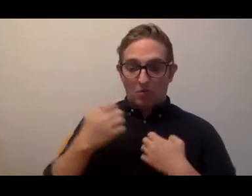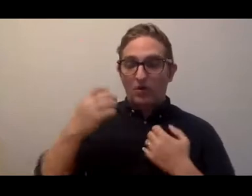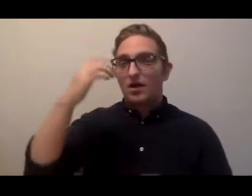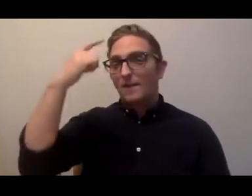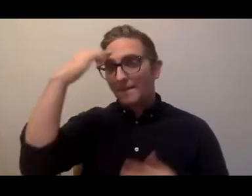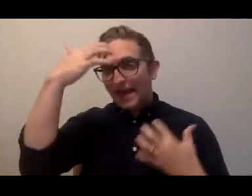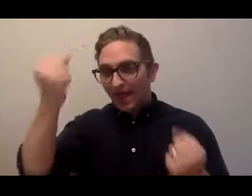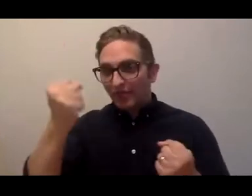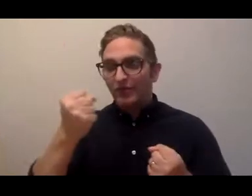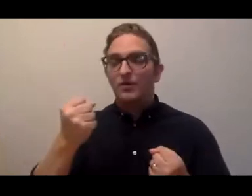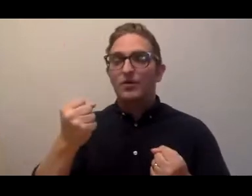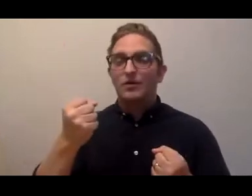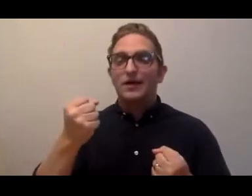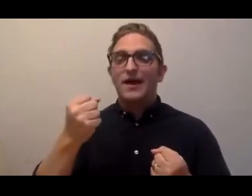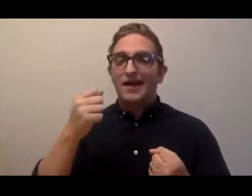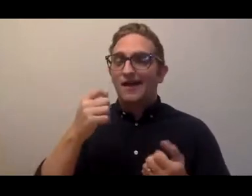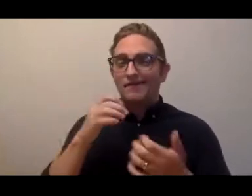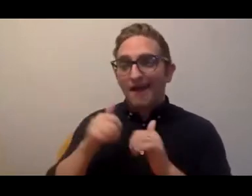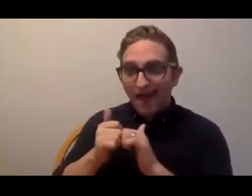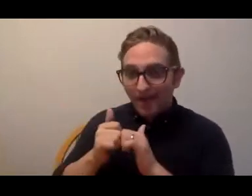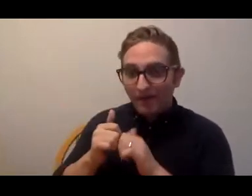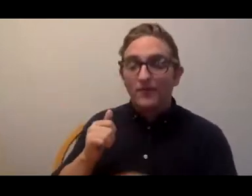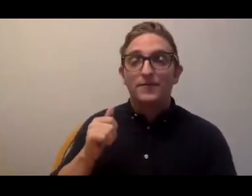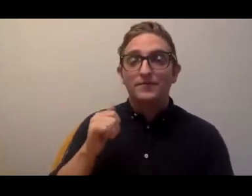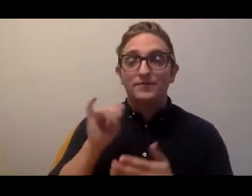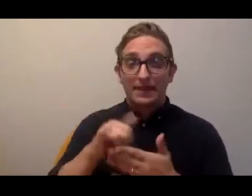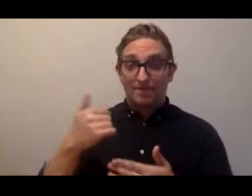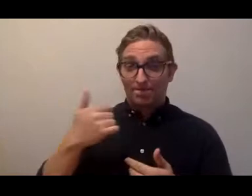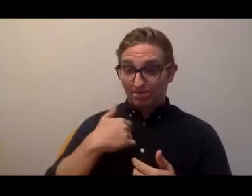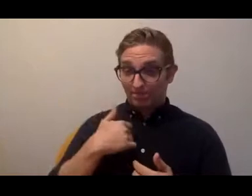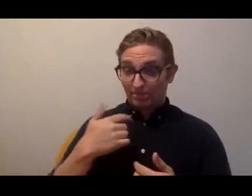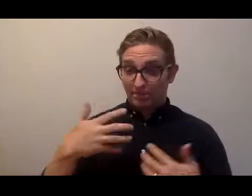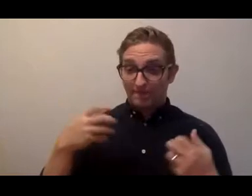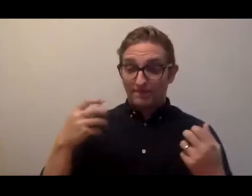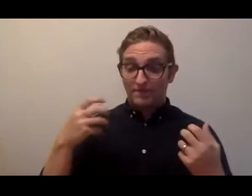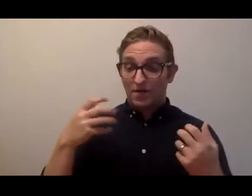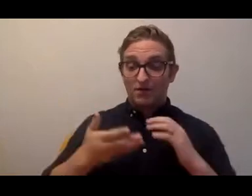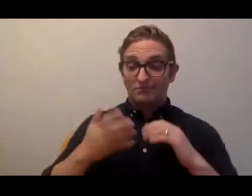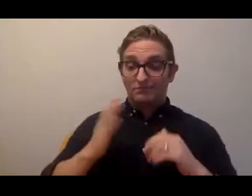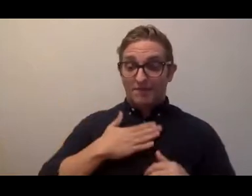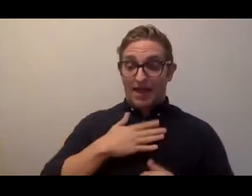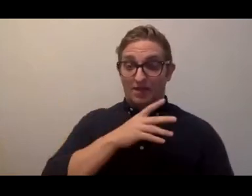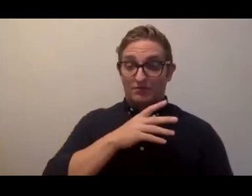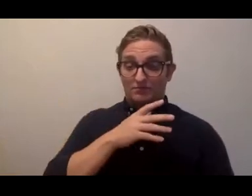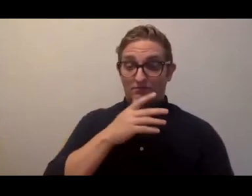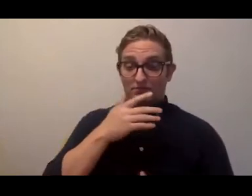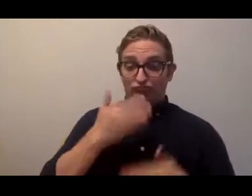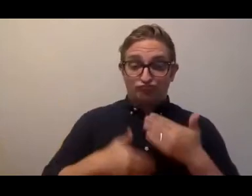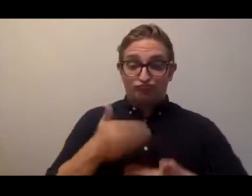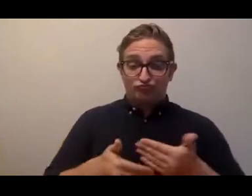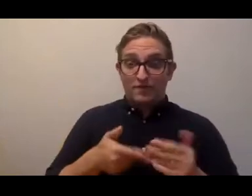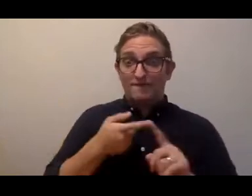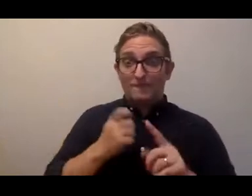And what do I mean by that? Am I operating out of fear? Yeah, is a question I have to ask